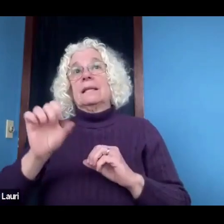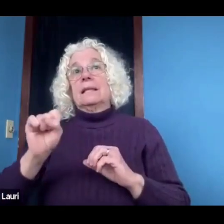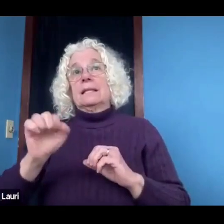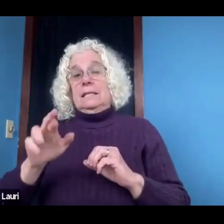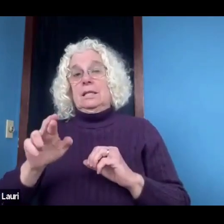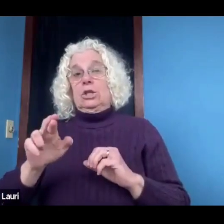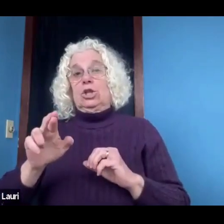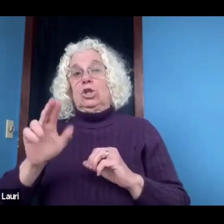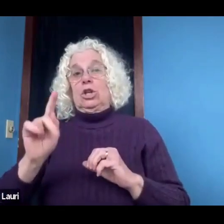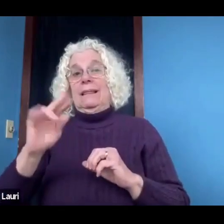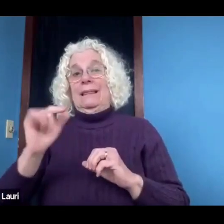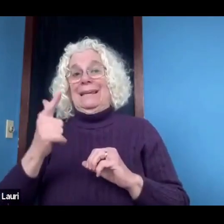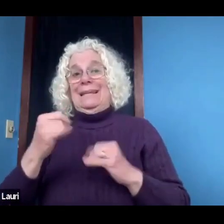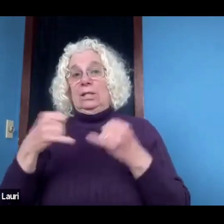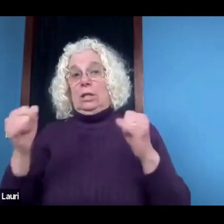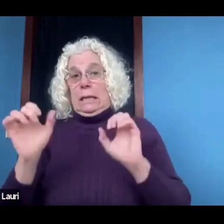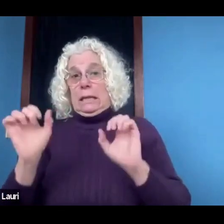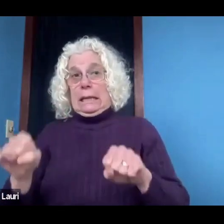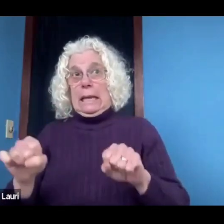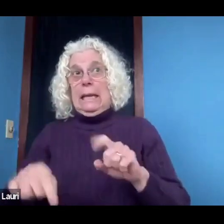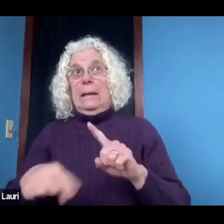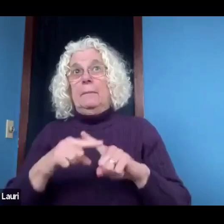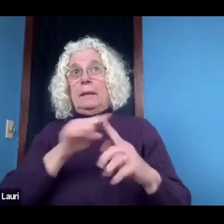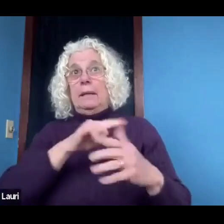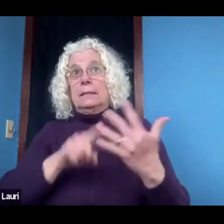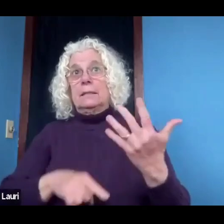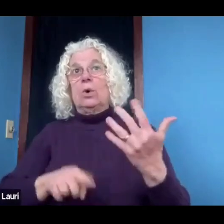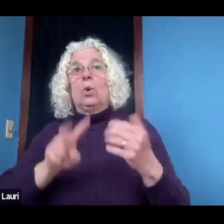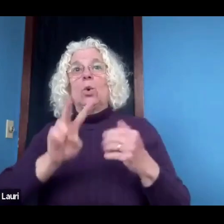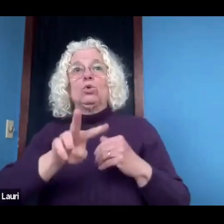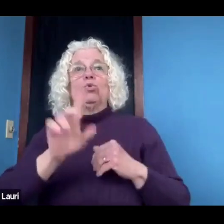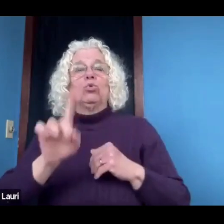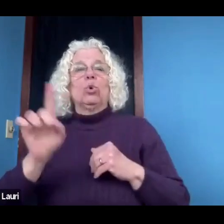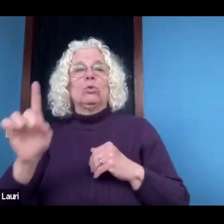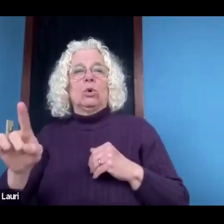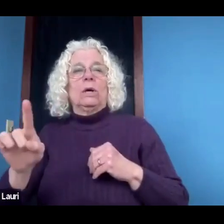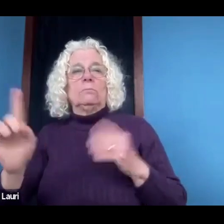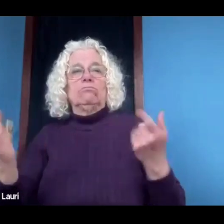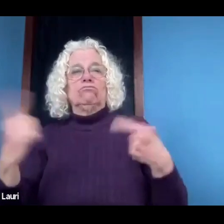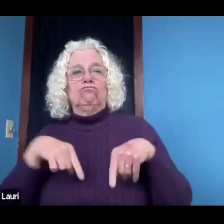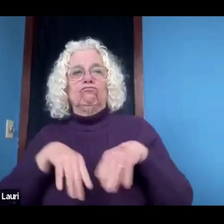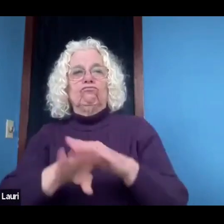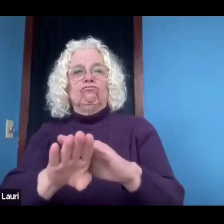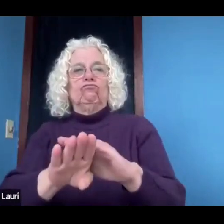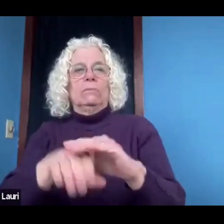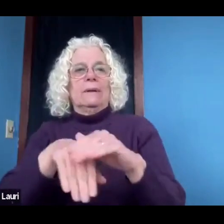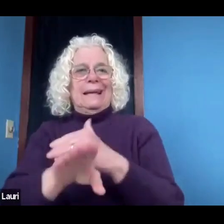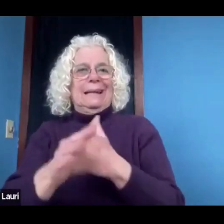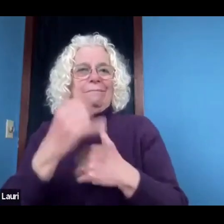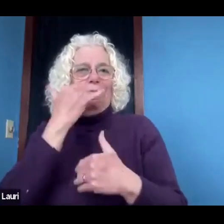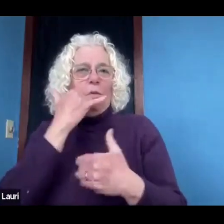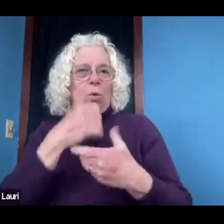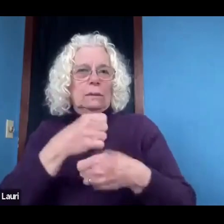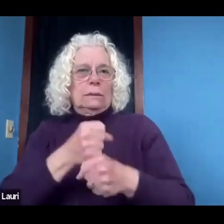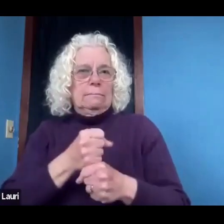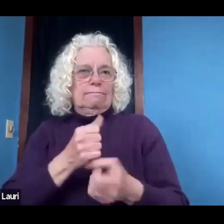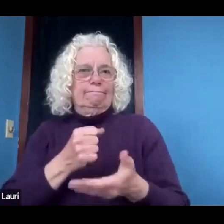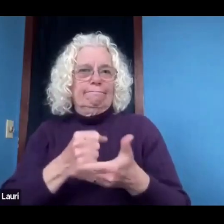some assistance, but otherwise through 211 and the coordinated entry system. Individuals can get